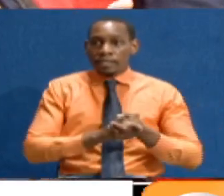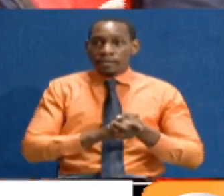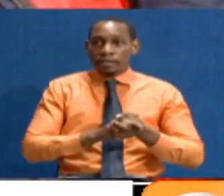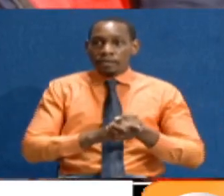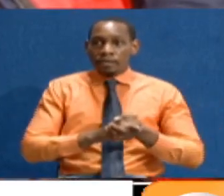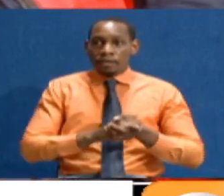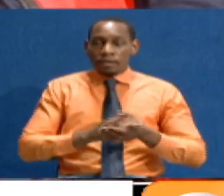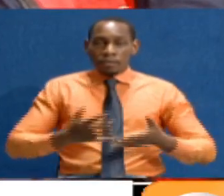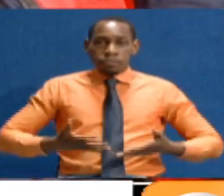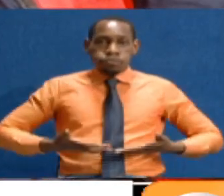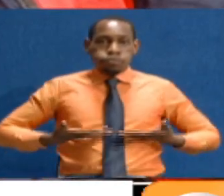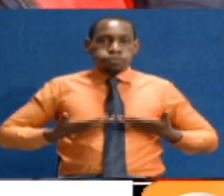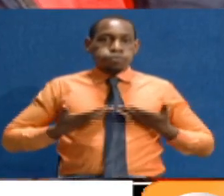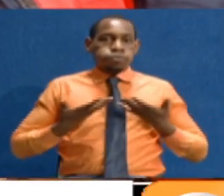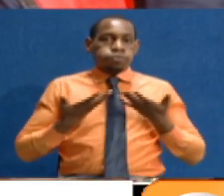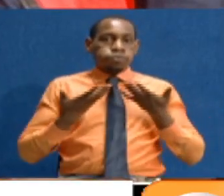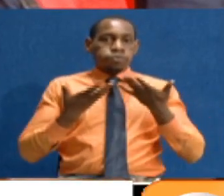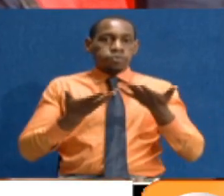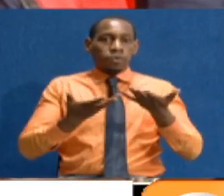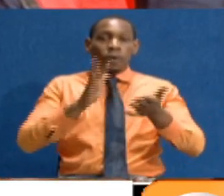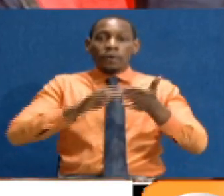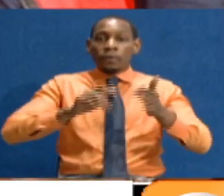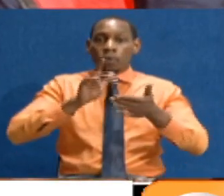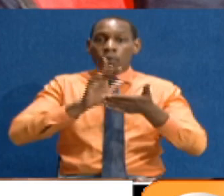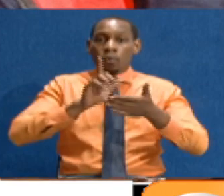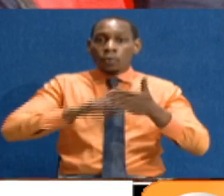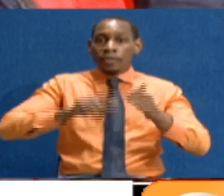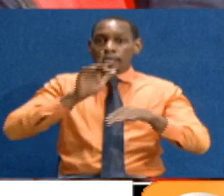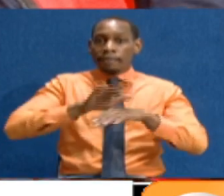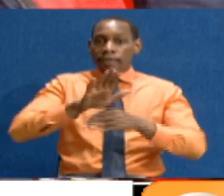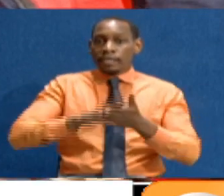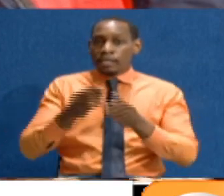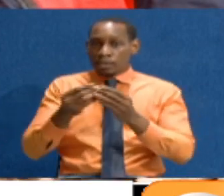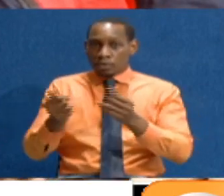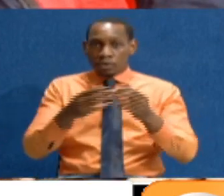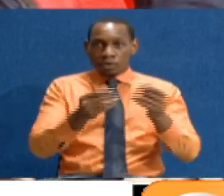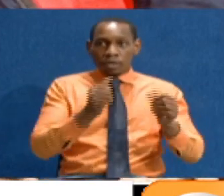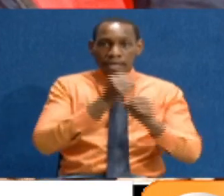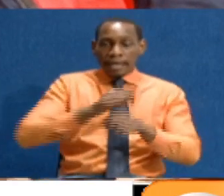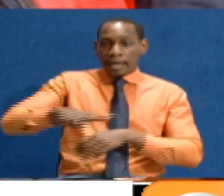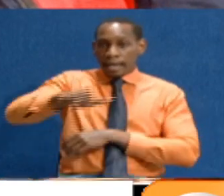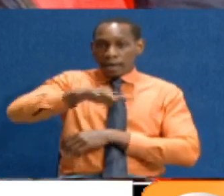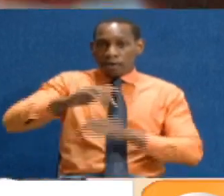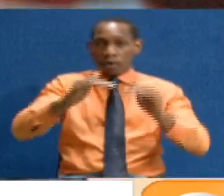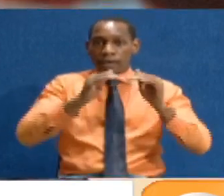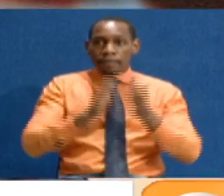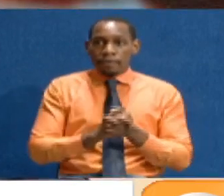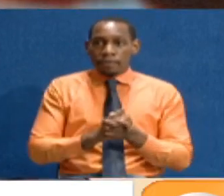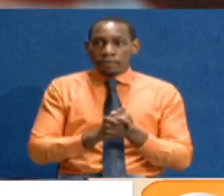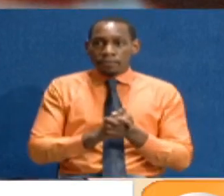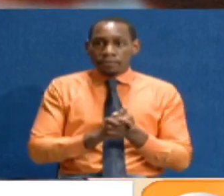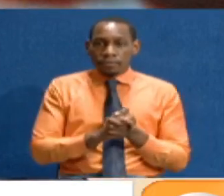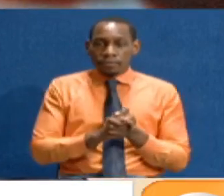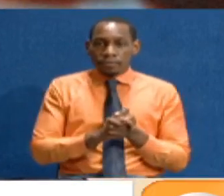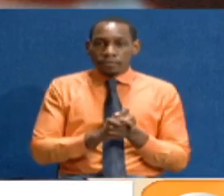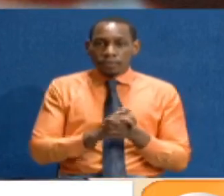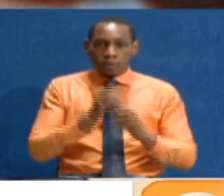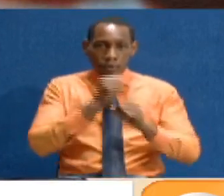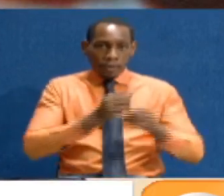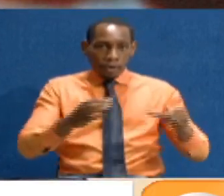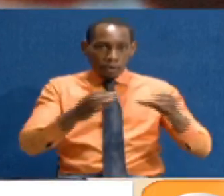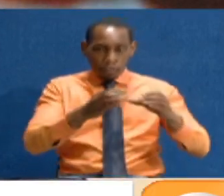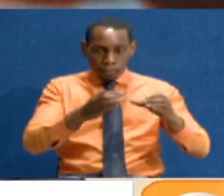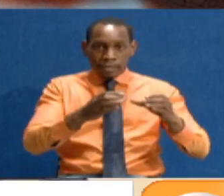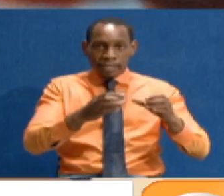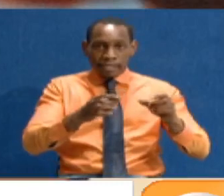bring out what's really, you know, pulling them down, and we are having solutions done at the local level. So the bottom-up approach is working